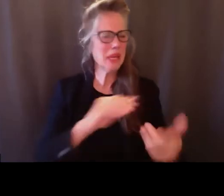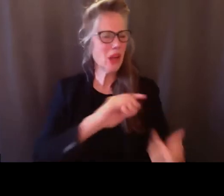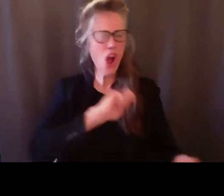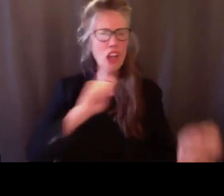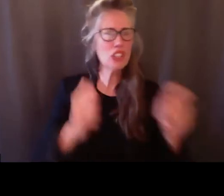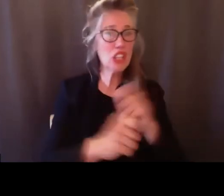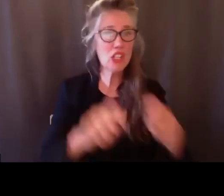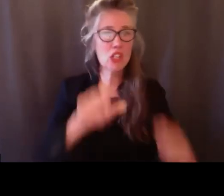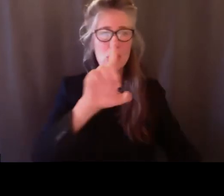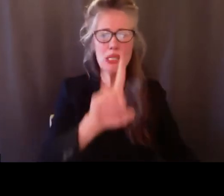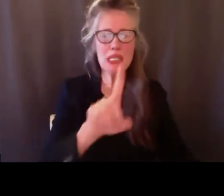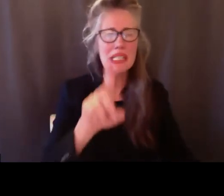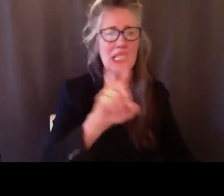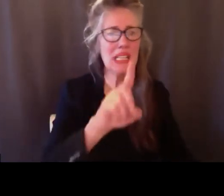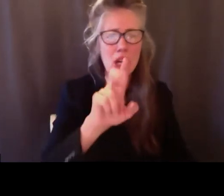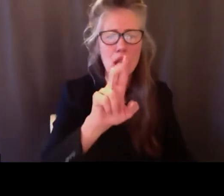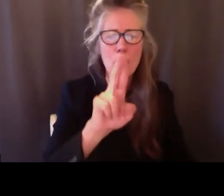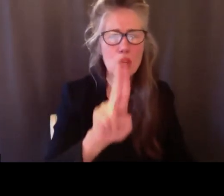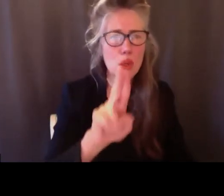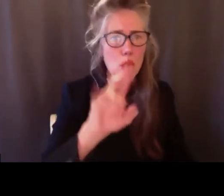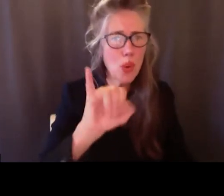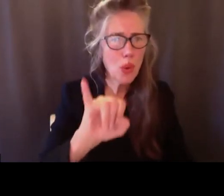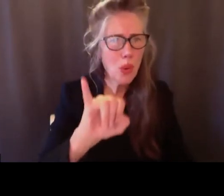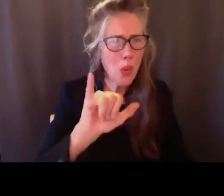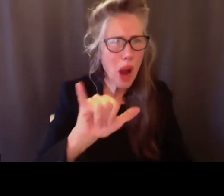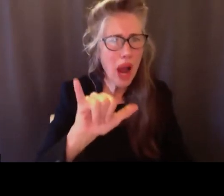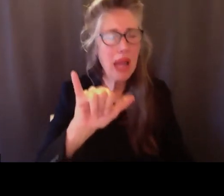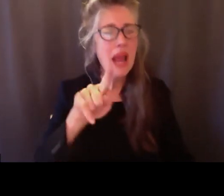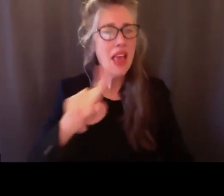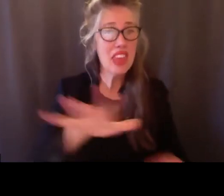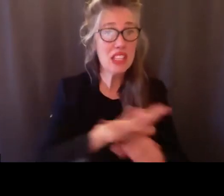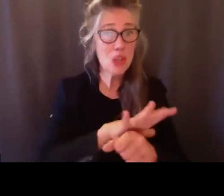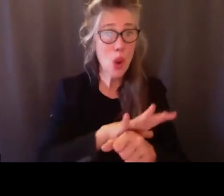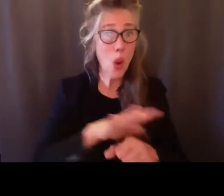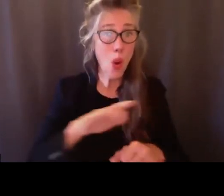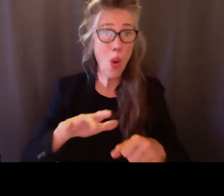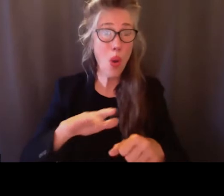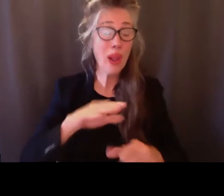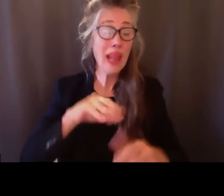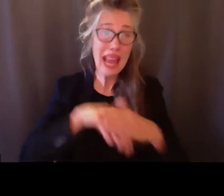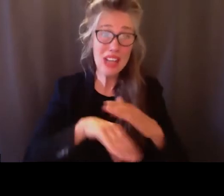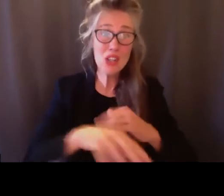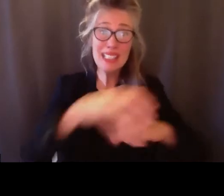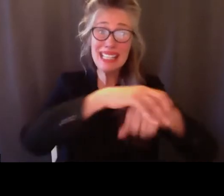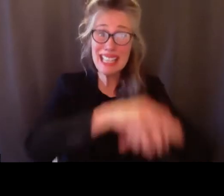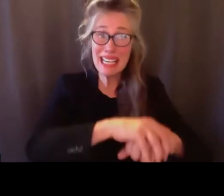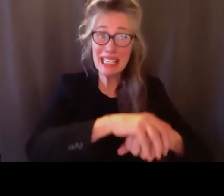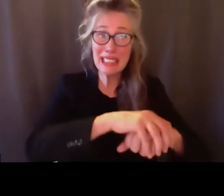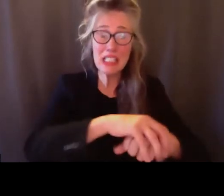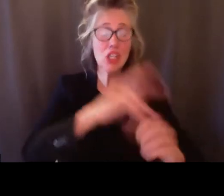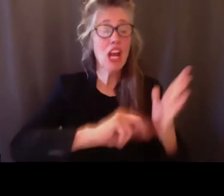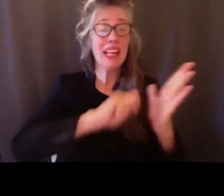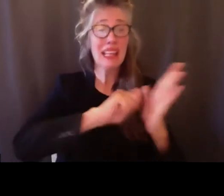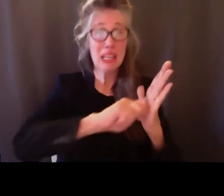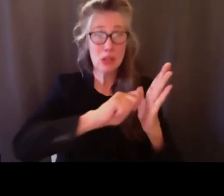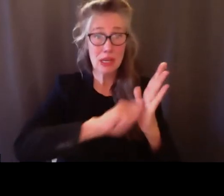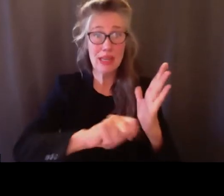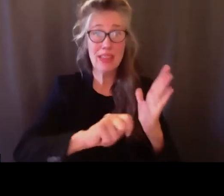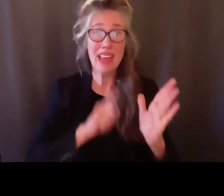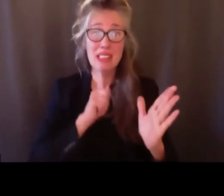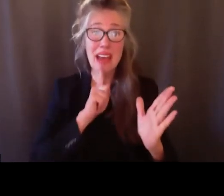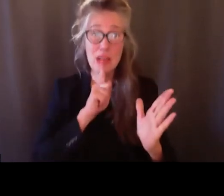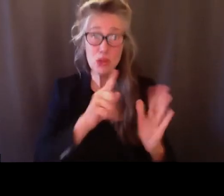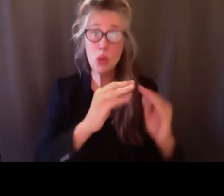The dominant language worldwide for business and trade is English. Literacy in English is the key to have true equity